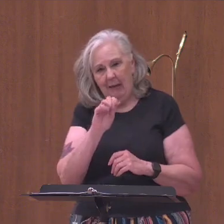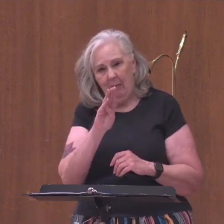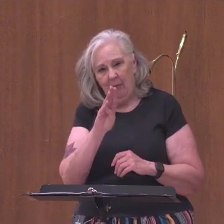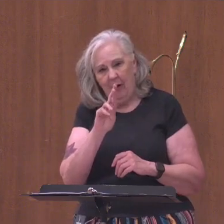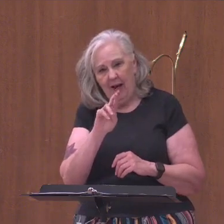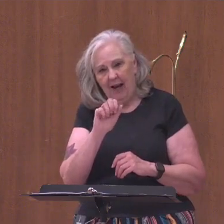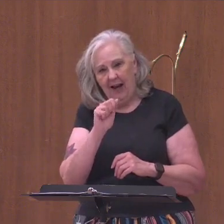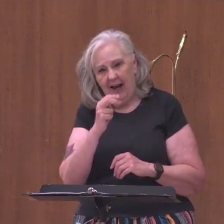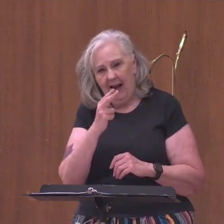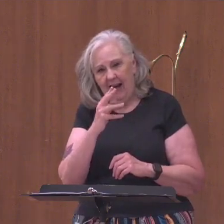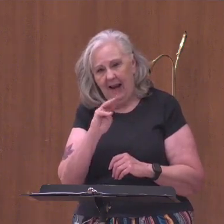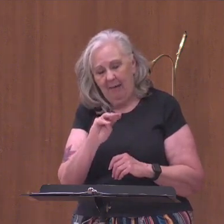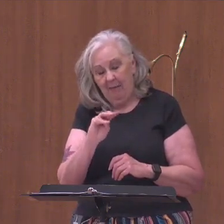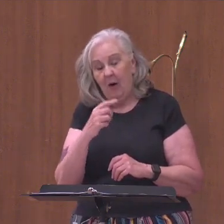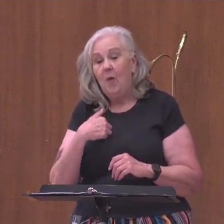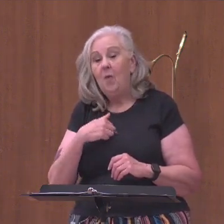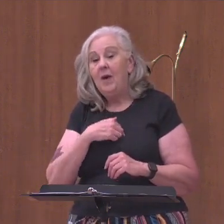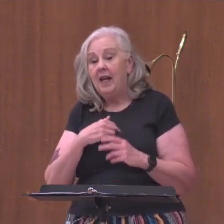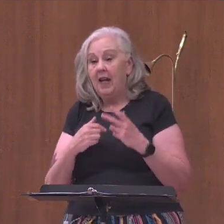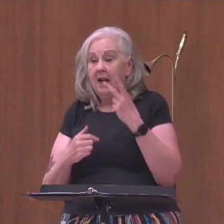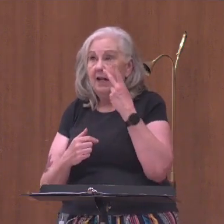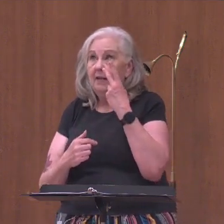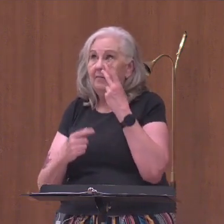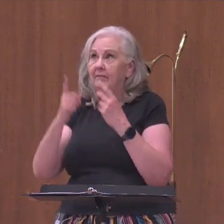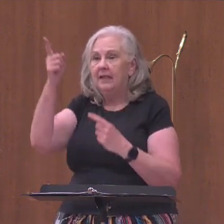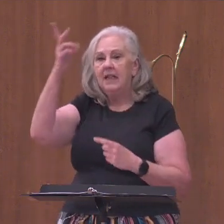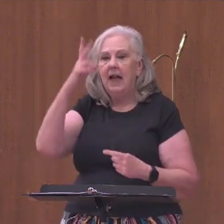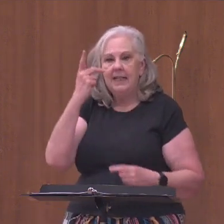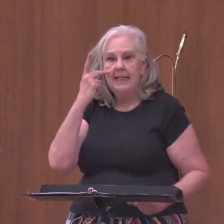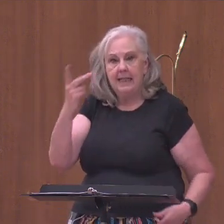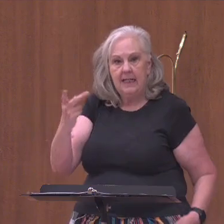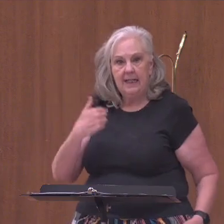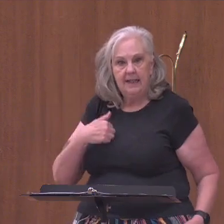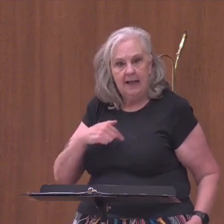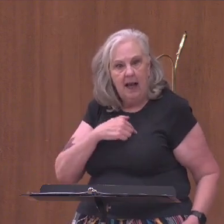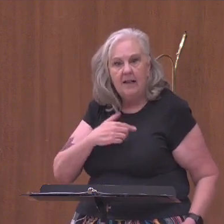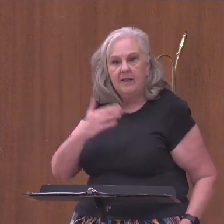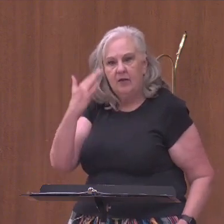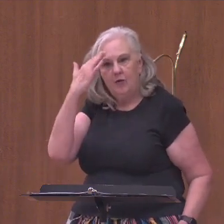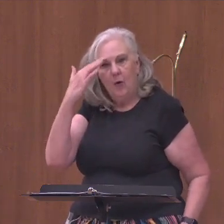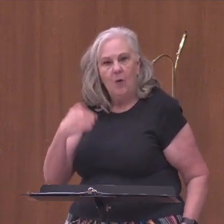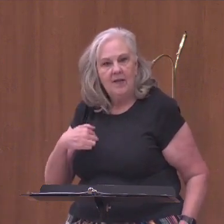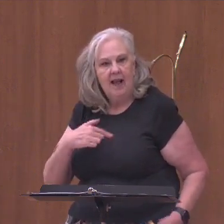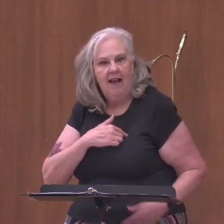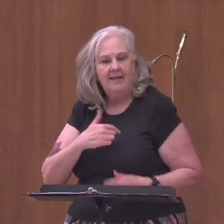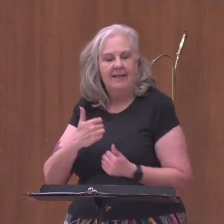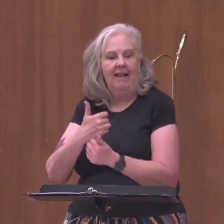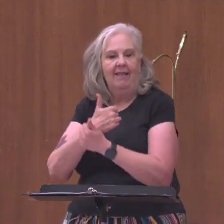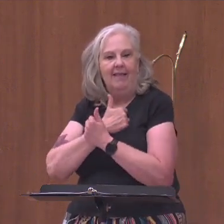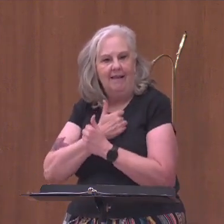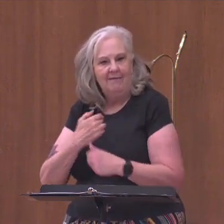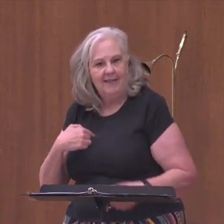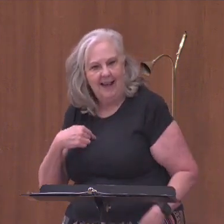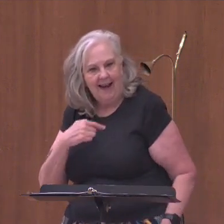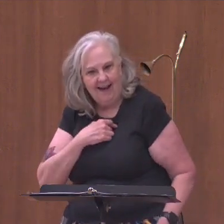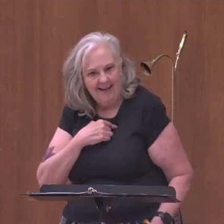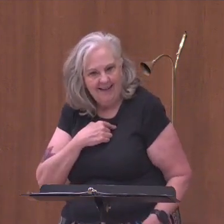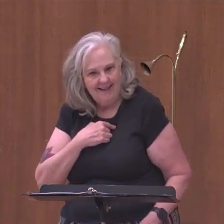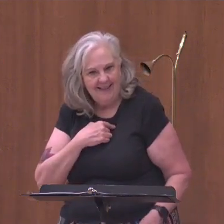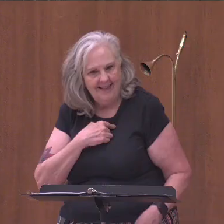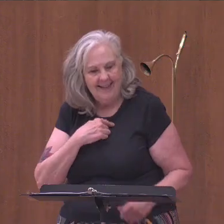we are seen, known, and loved by God. And not only that, but we